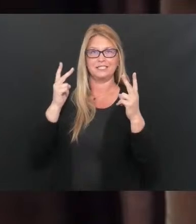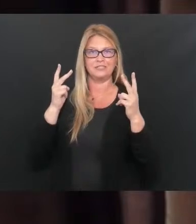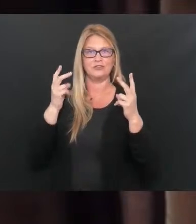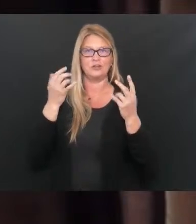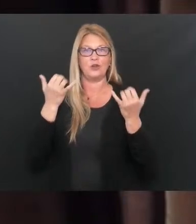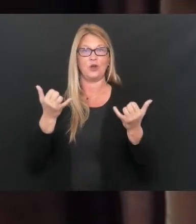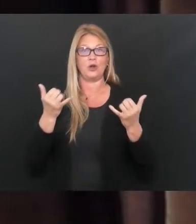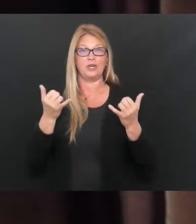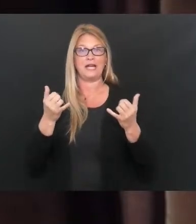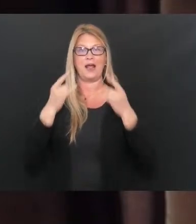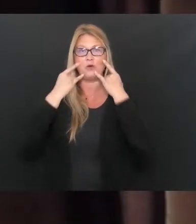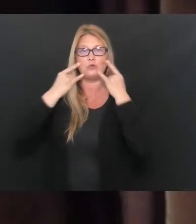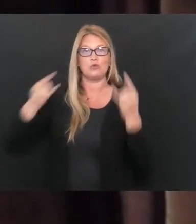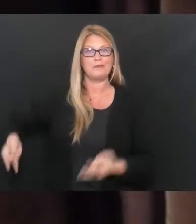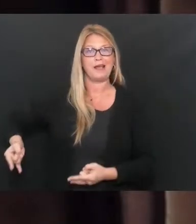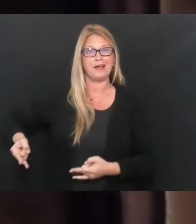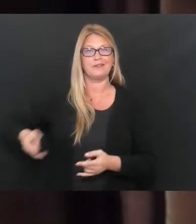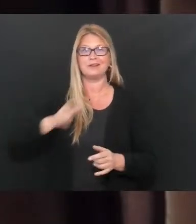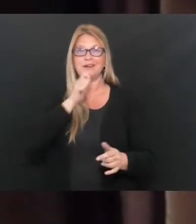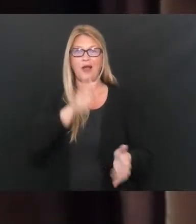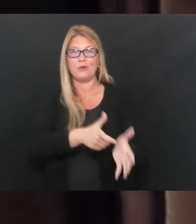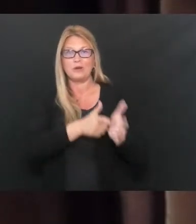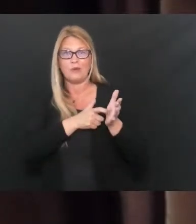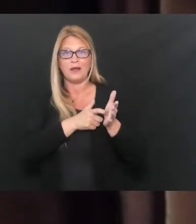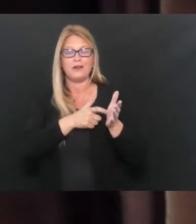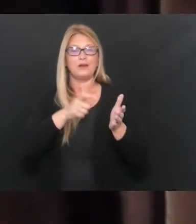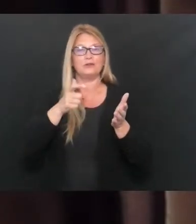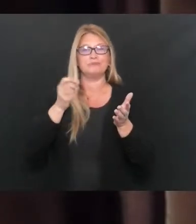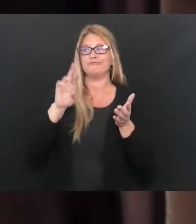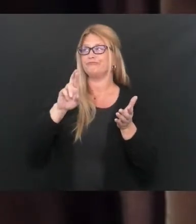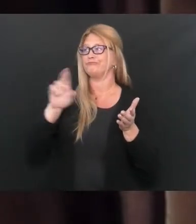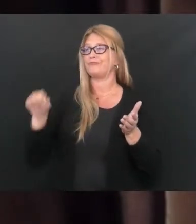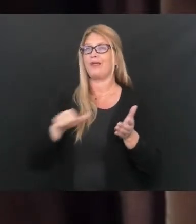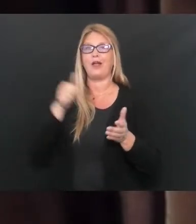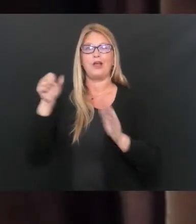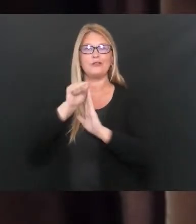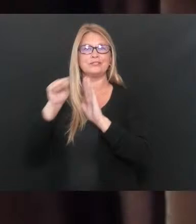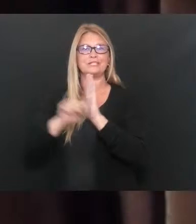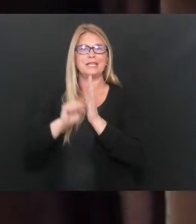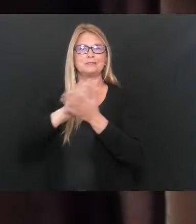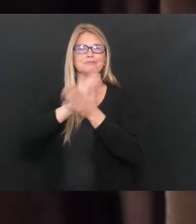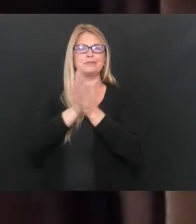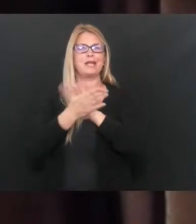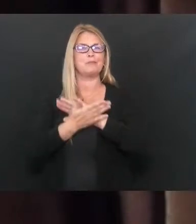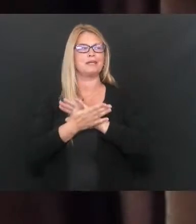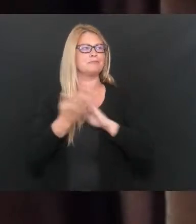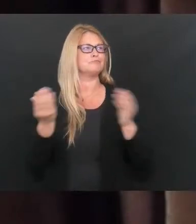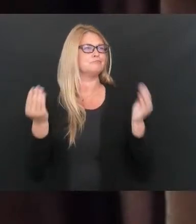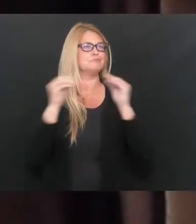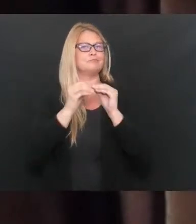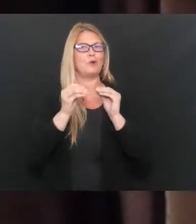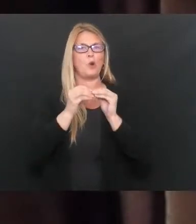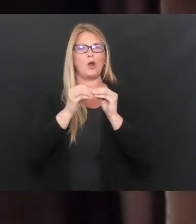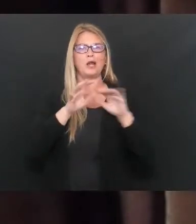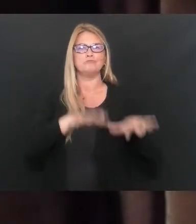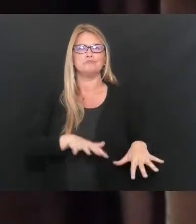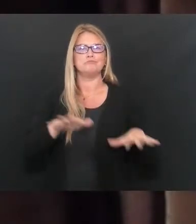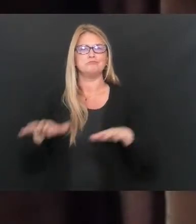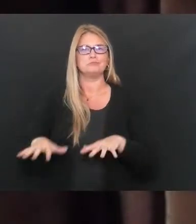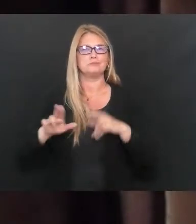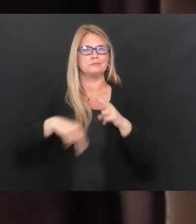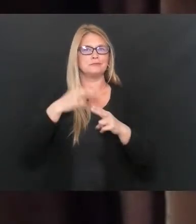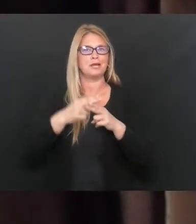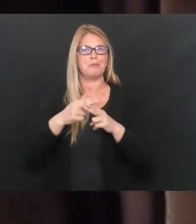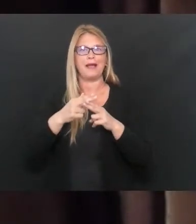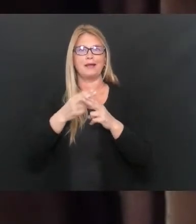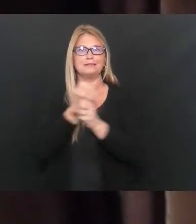repealing their mask mandates and looking at states where people are becoming more careless about wearing